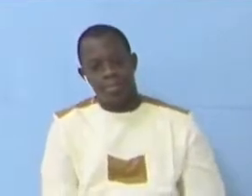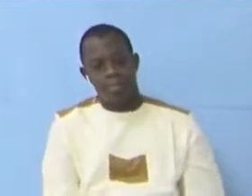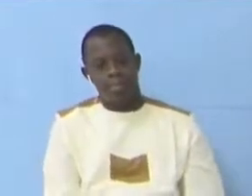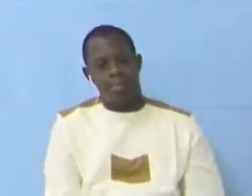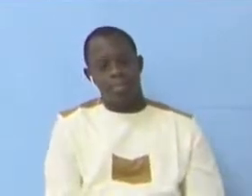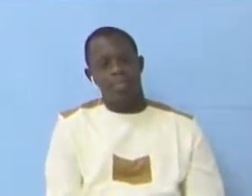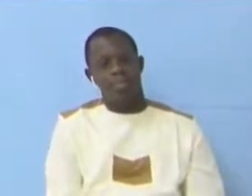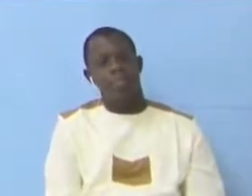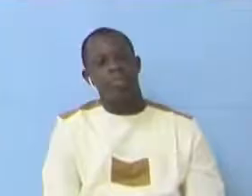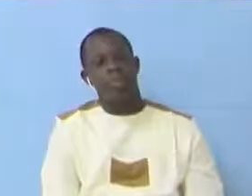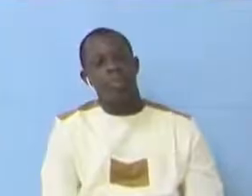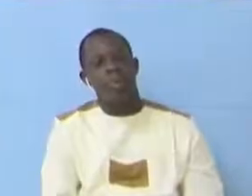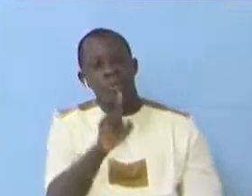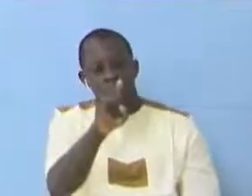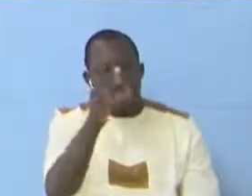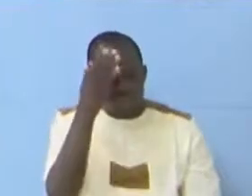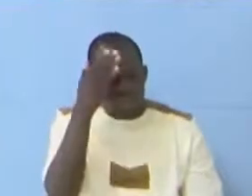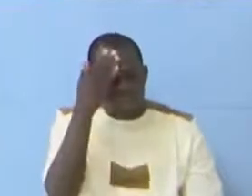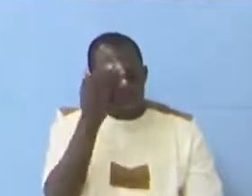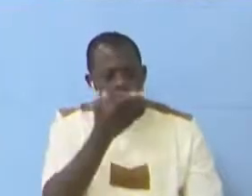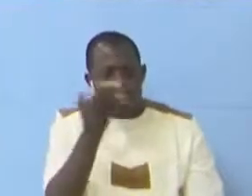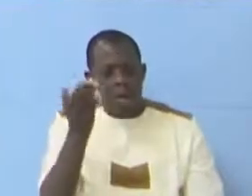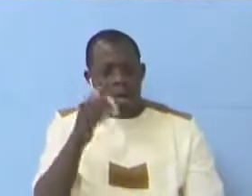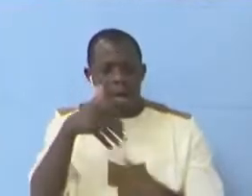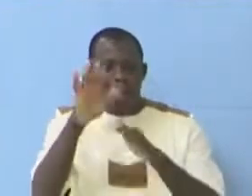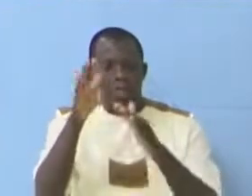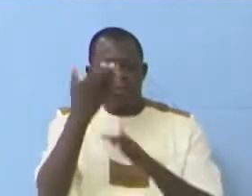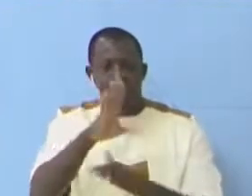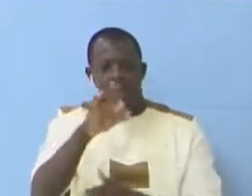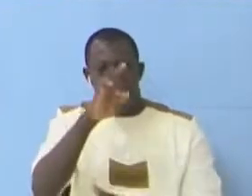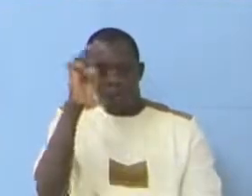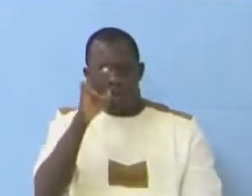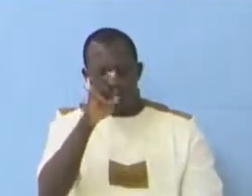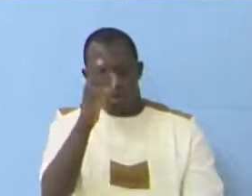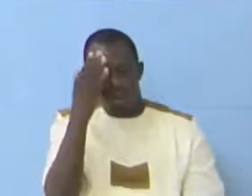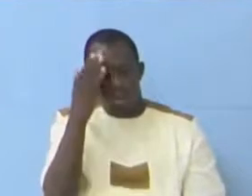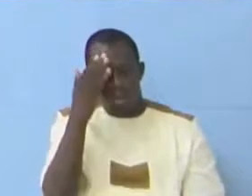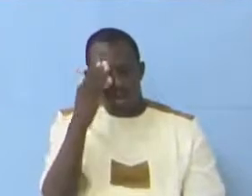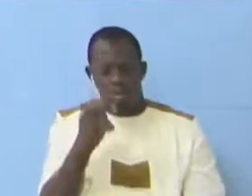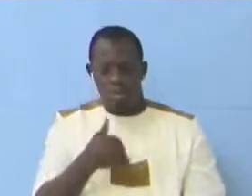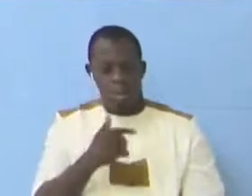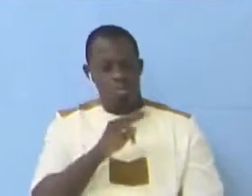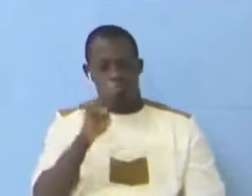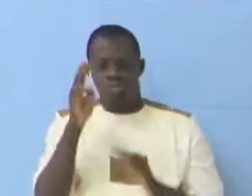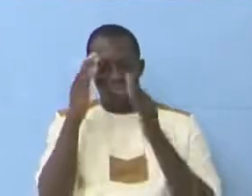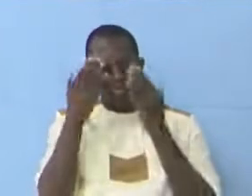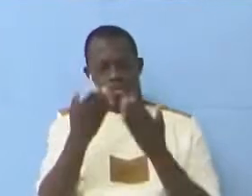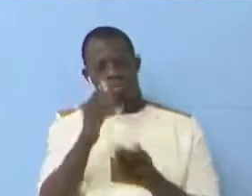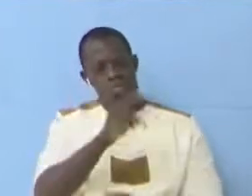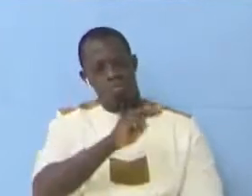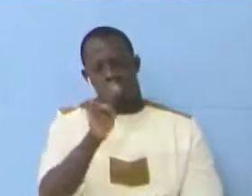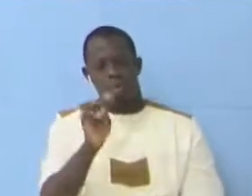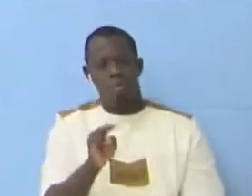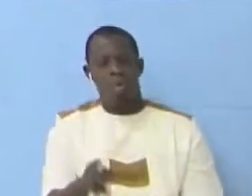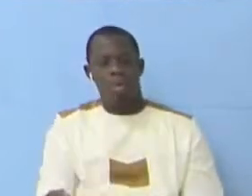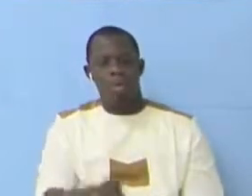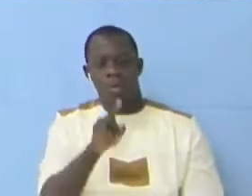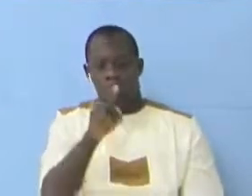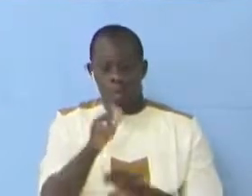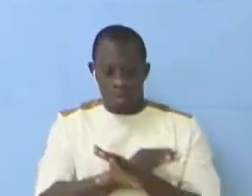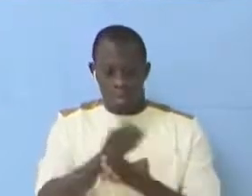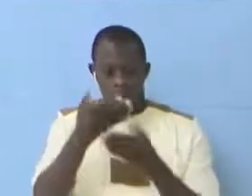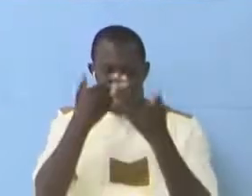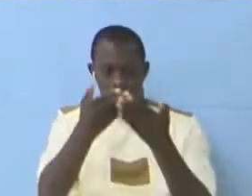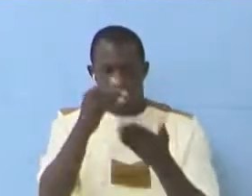Do you know why you were dismissed? xam nga li taxoon ñu dàq la ci liggéey bi. No. déedéet. Were you given